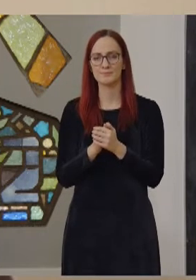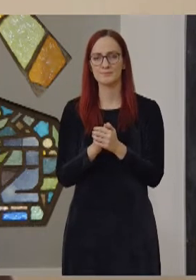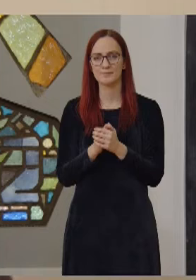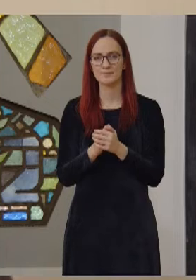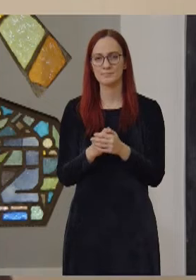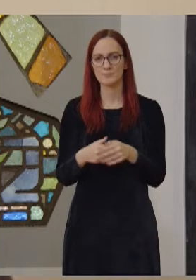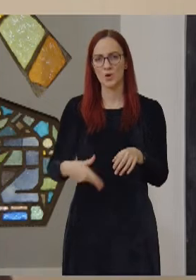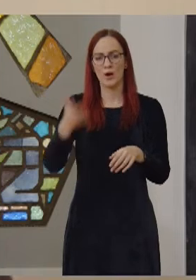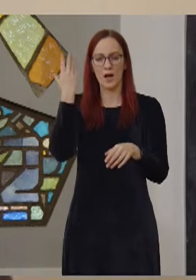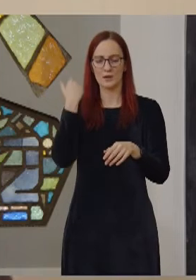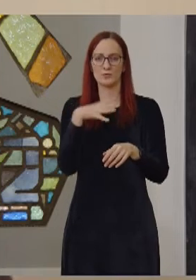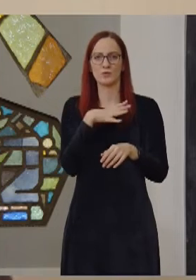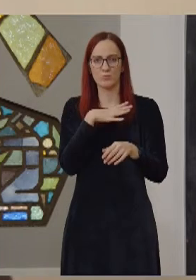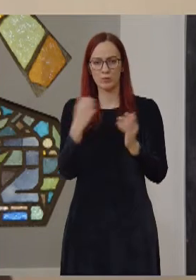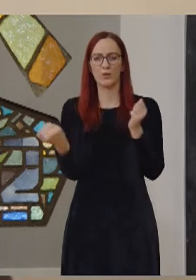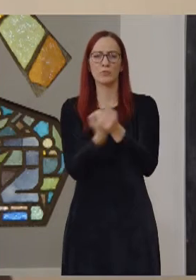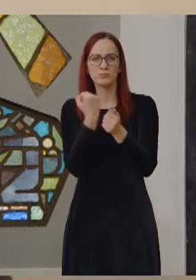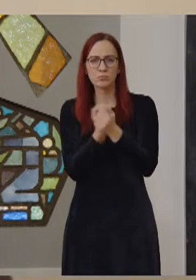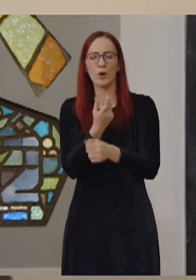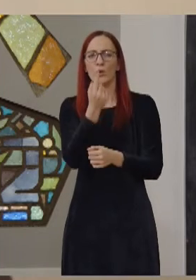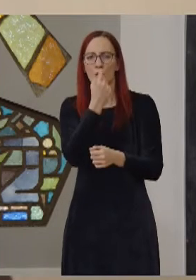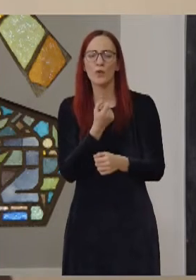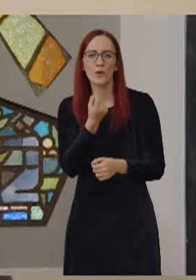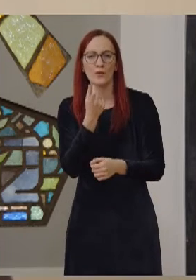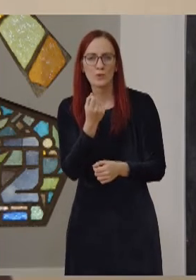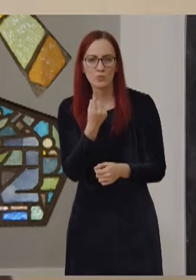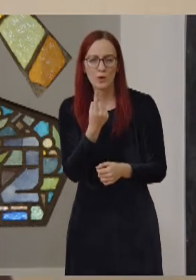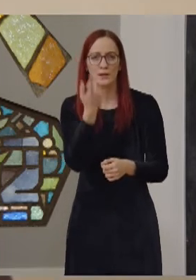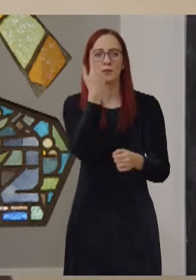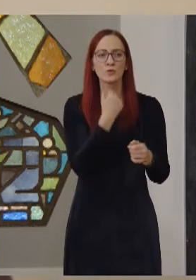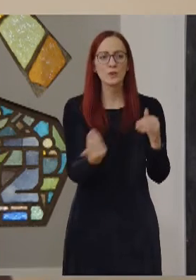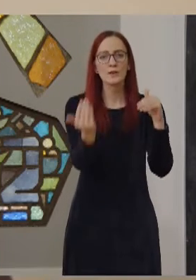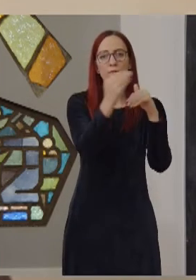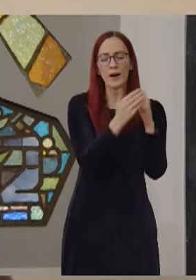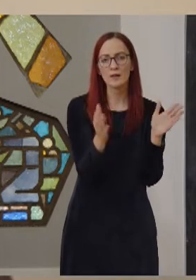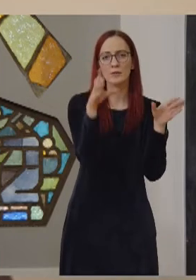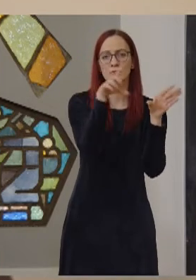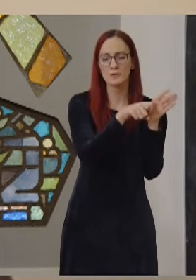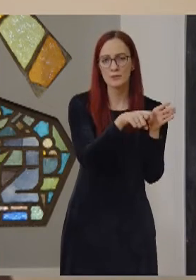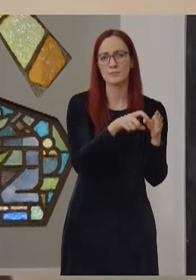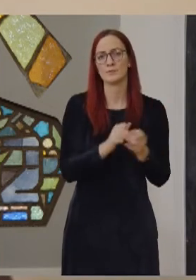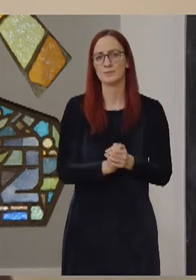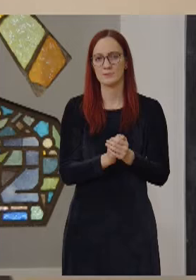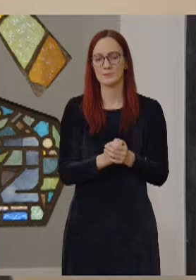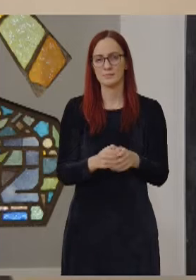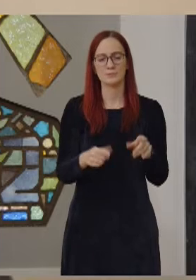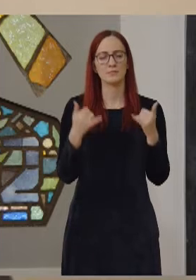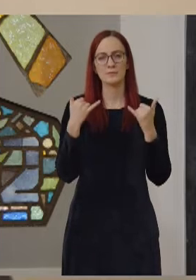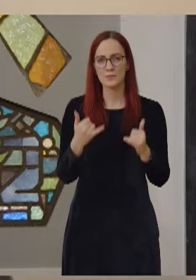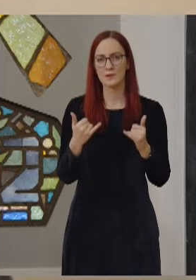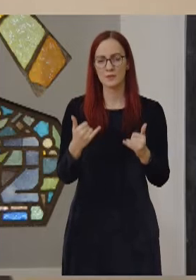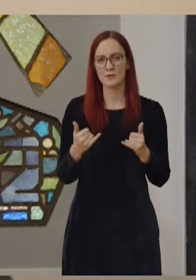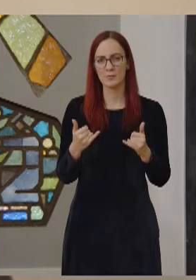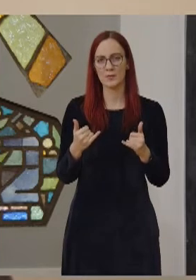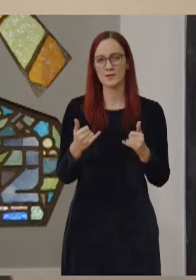the Western values, and they are turning their backs on the things and on the values that